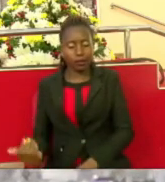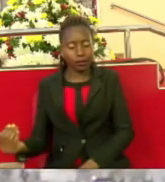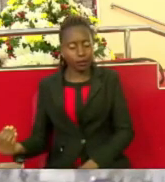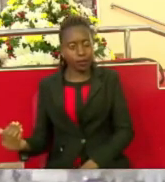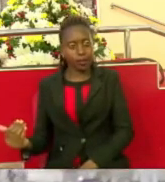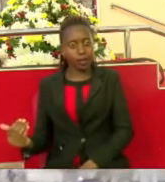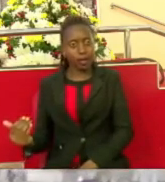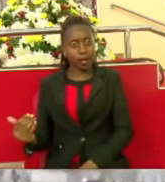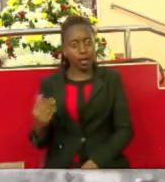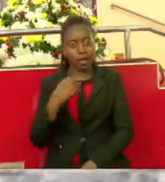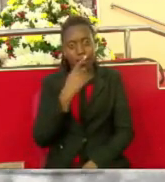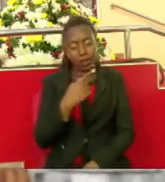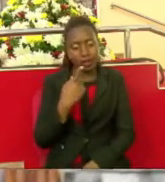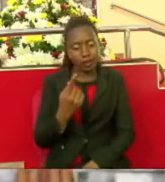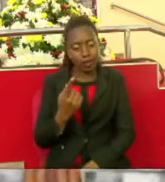God is me.